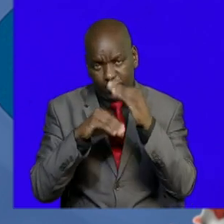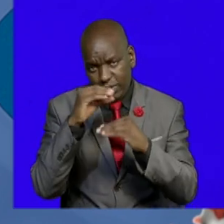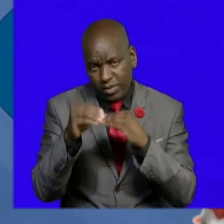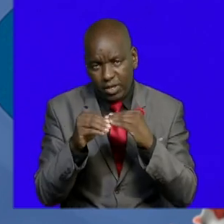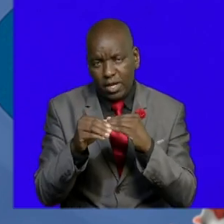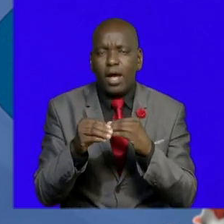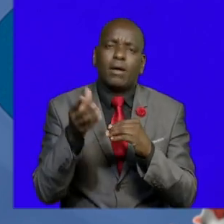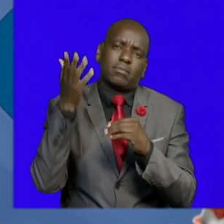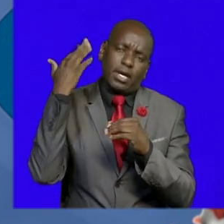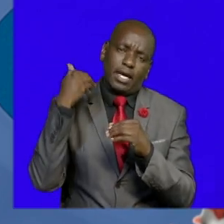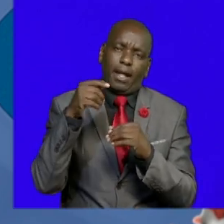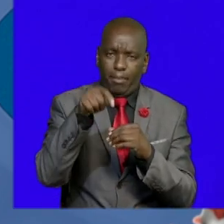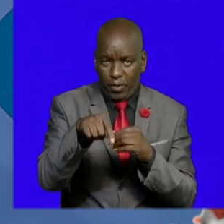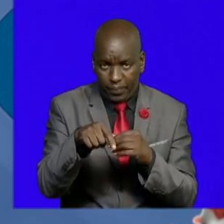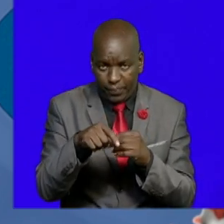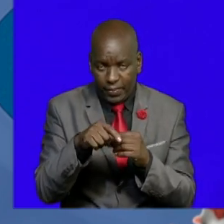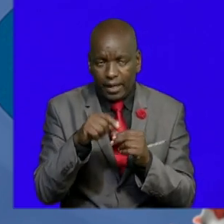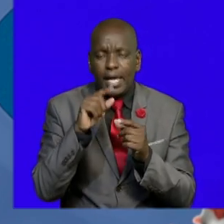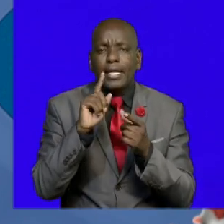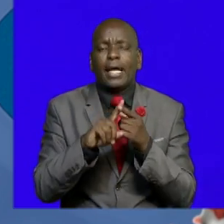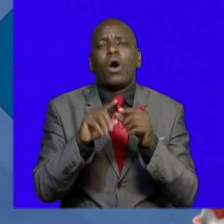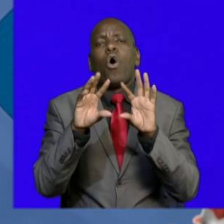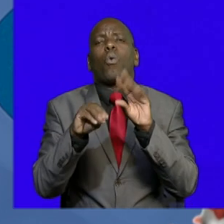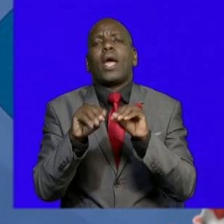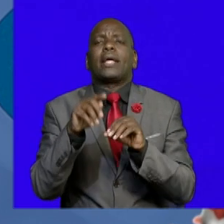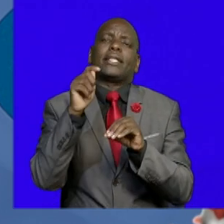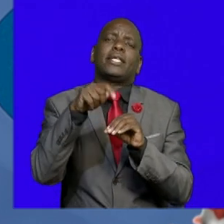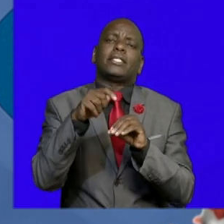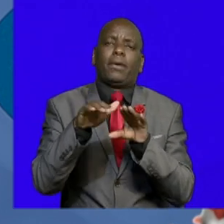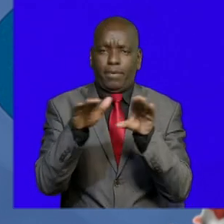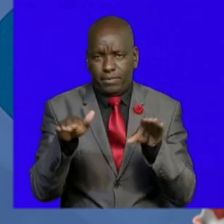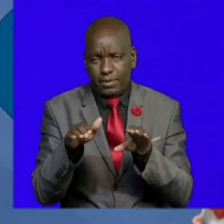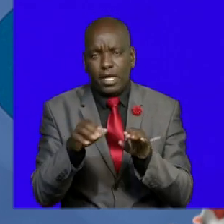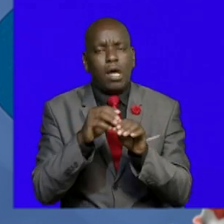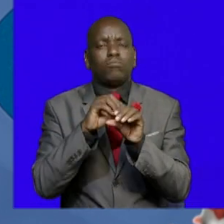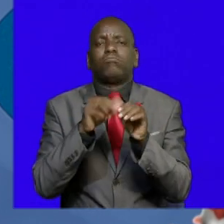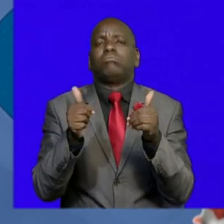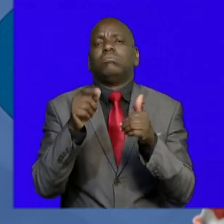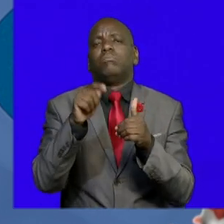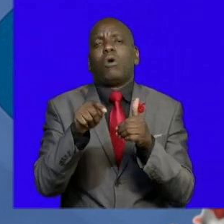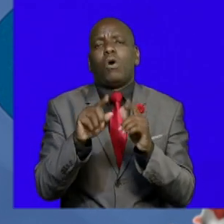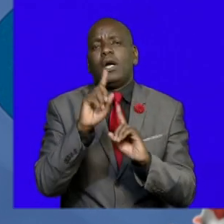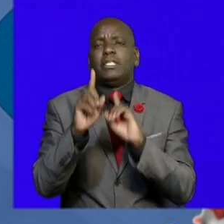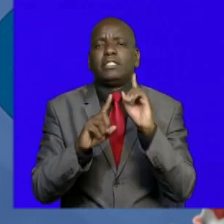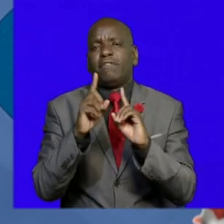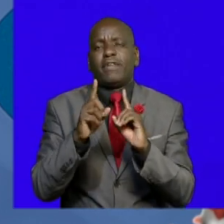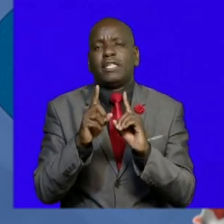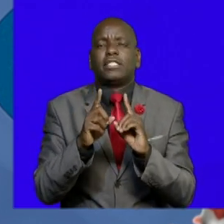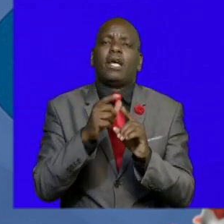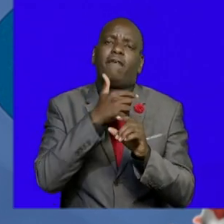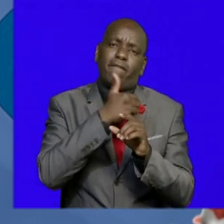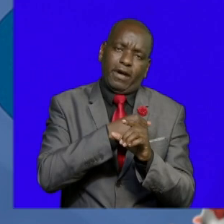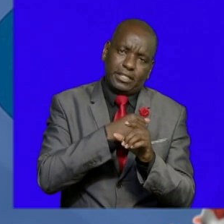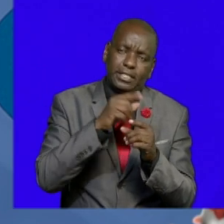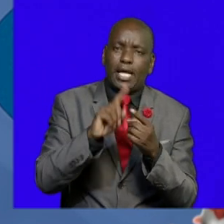here over and over again. Work in this area is at an advanced stage with a detailed vaccine